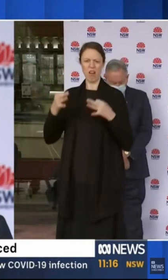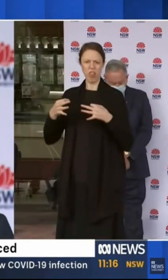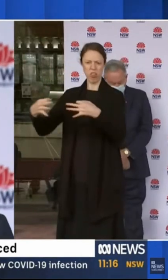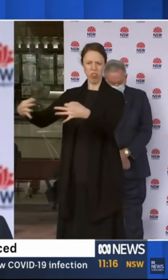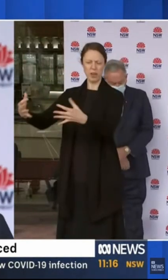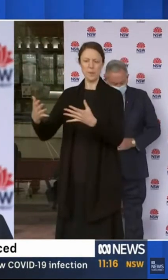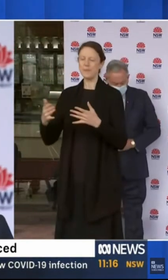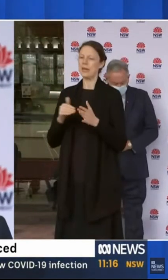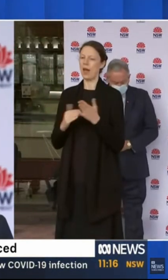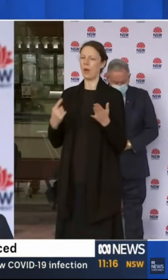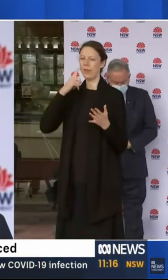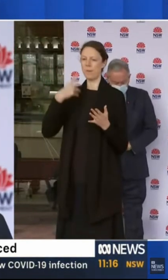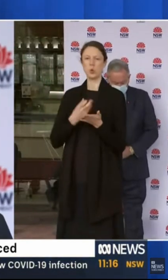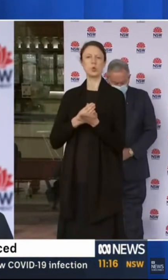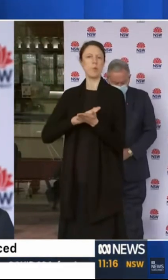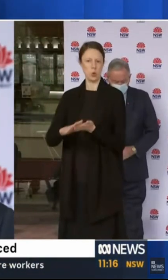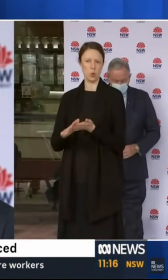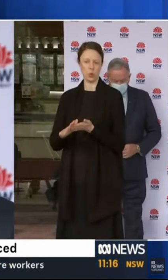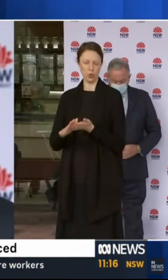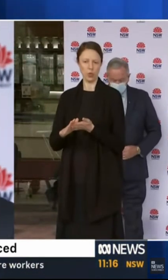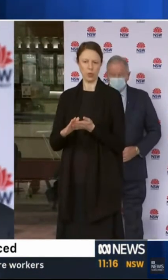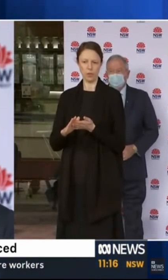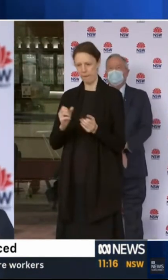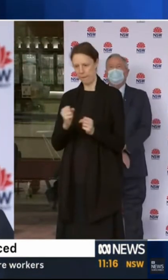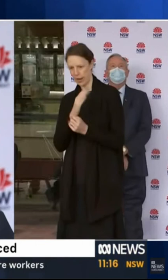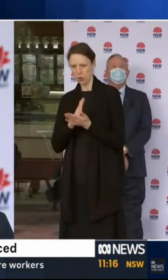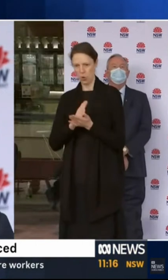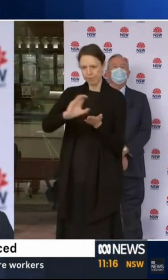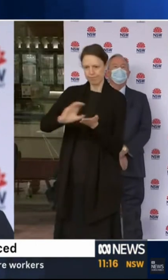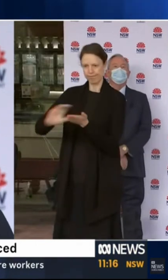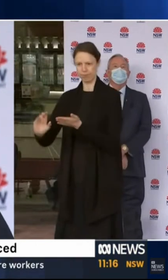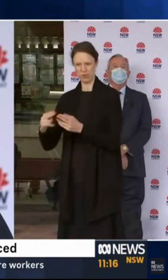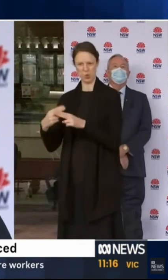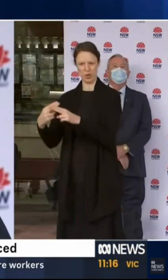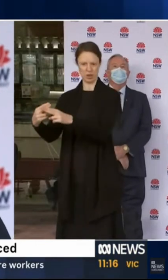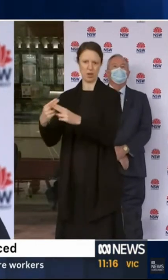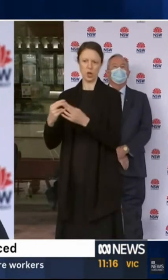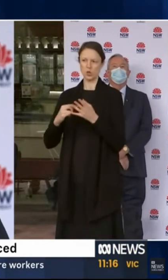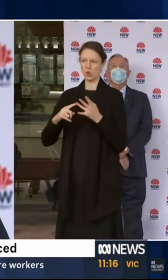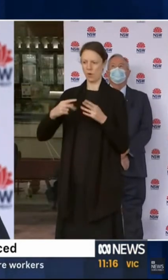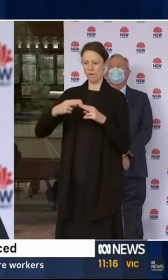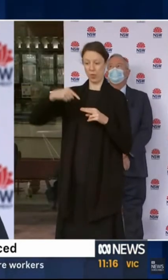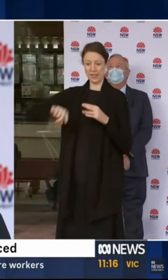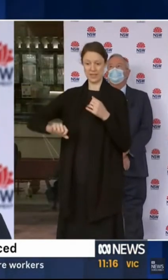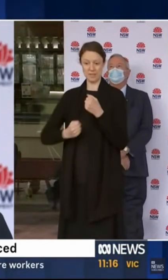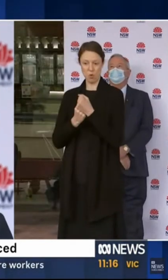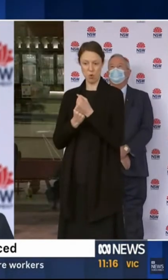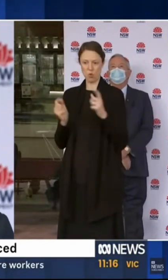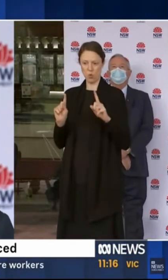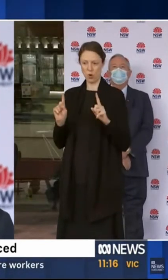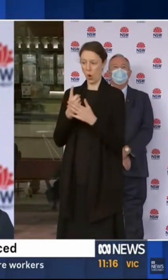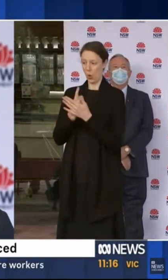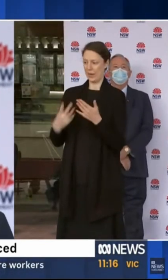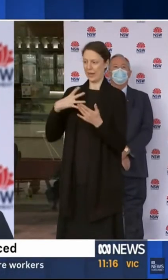a balance between getting money out the door and making sure that it's going in the right places. So what we've said as part of this package is all you will